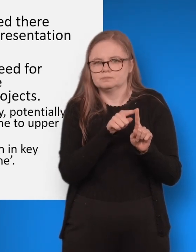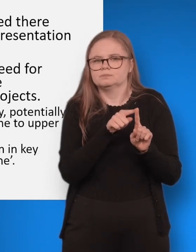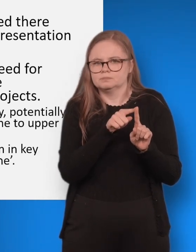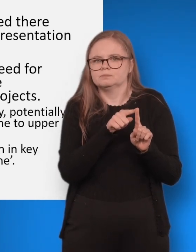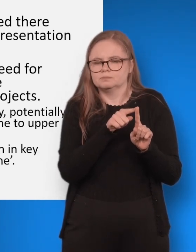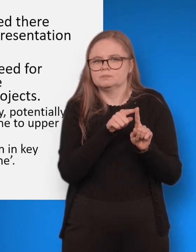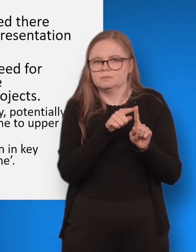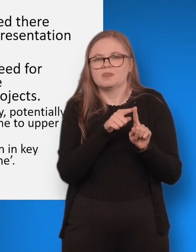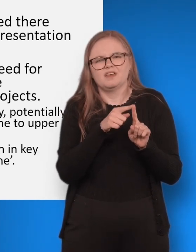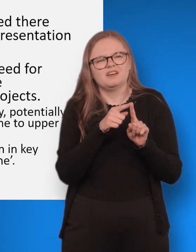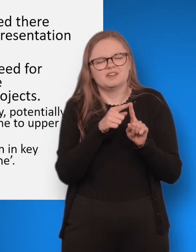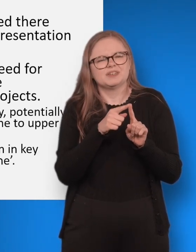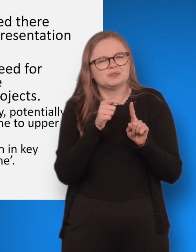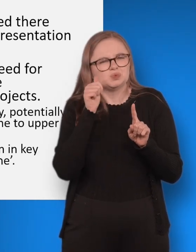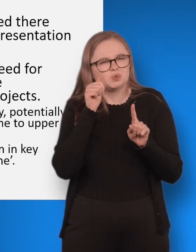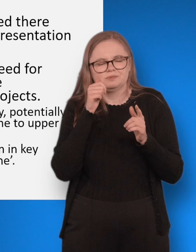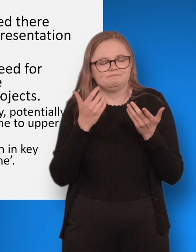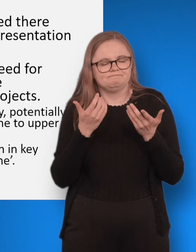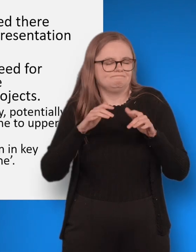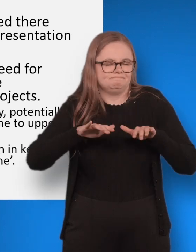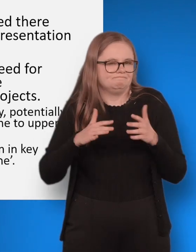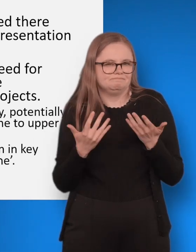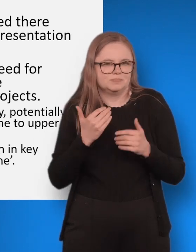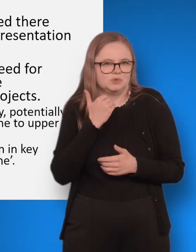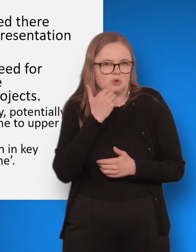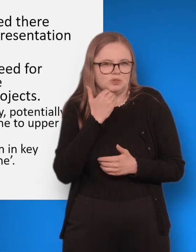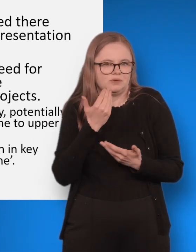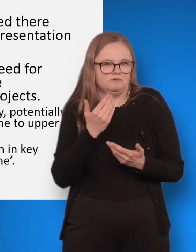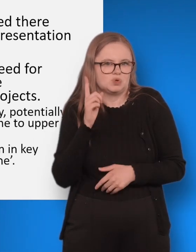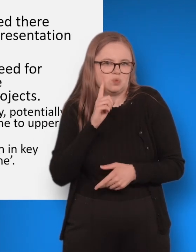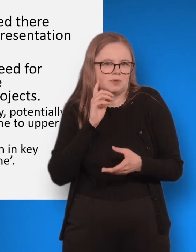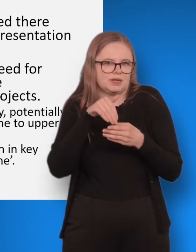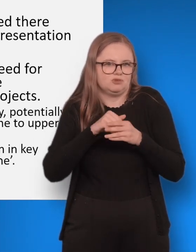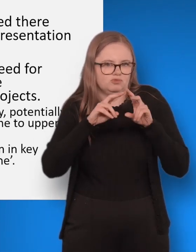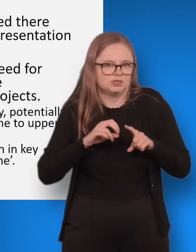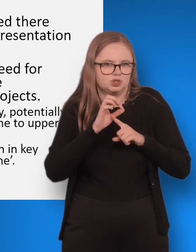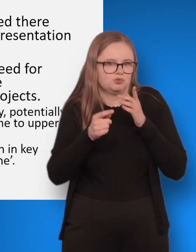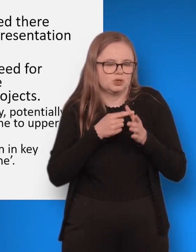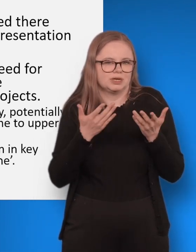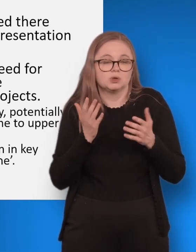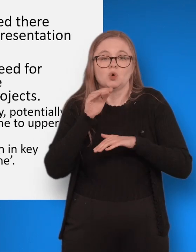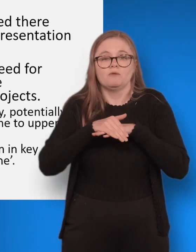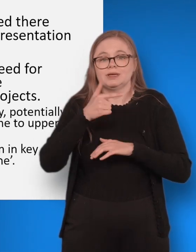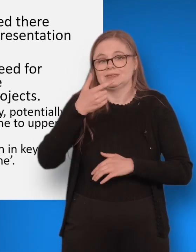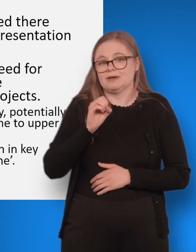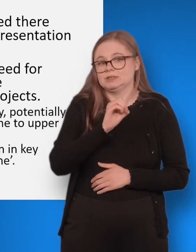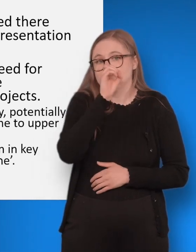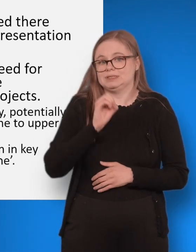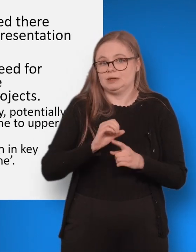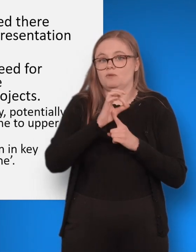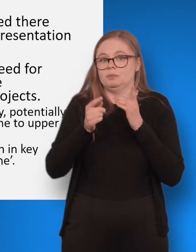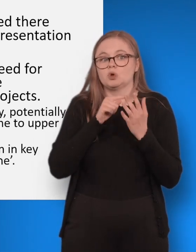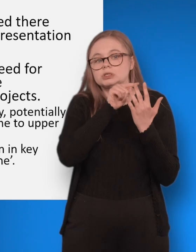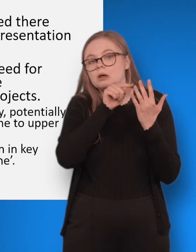there's an apparent lack of women representation on research projects. So over 70% of the